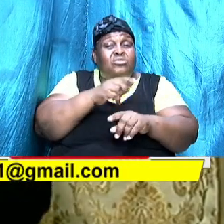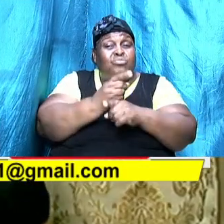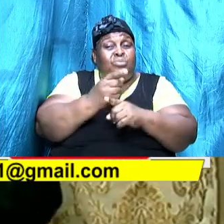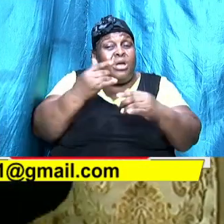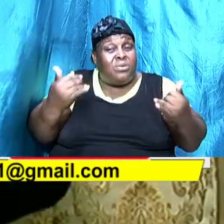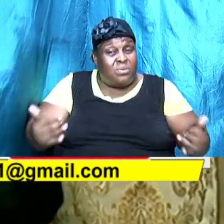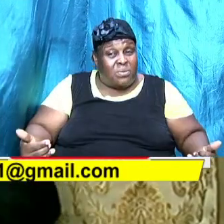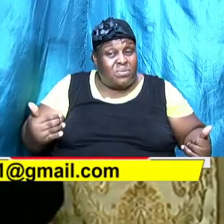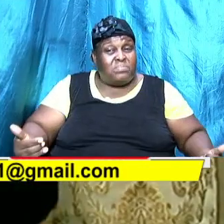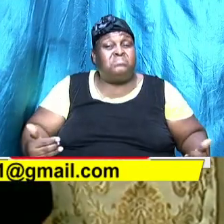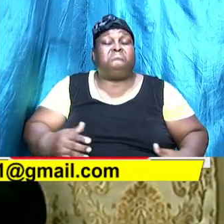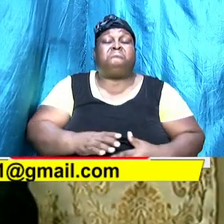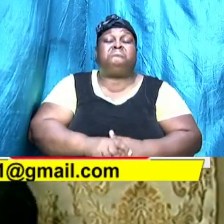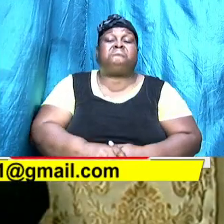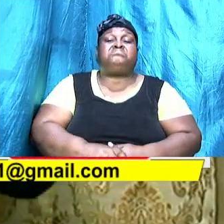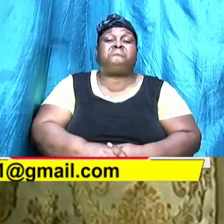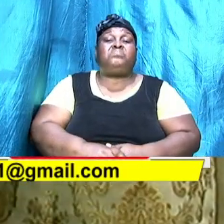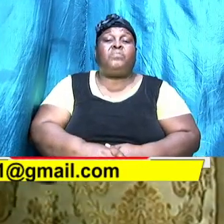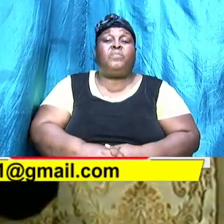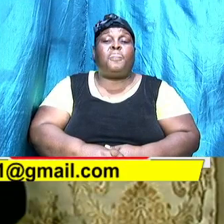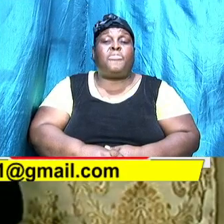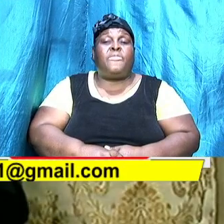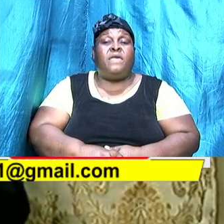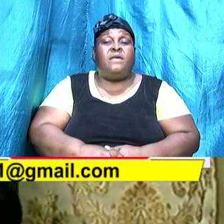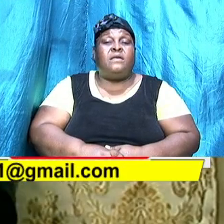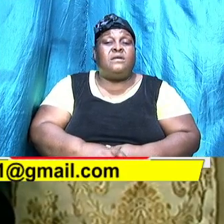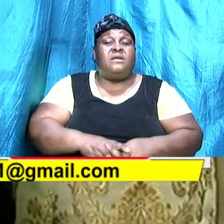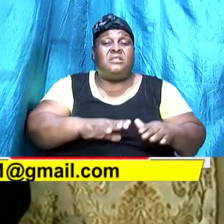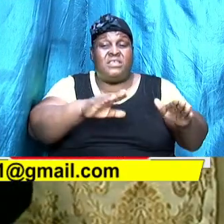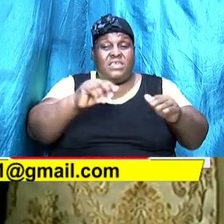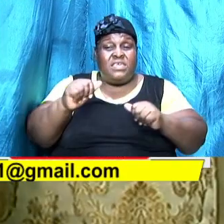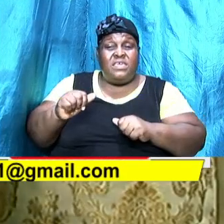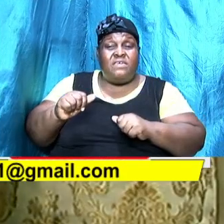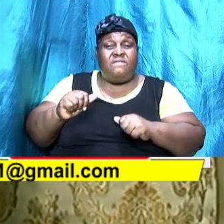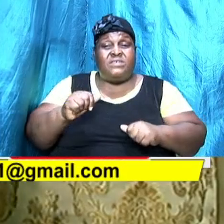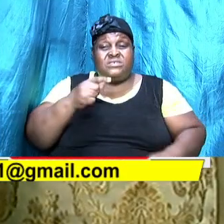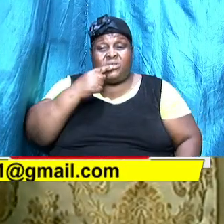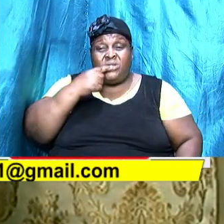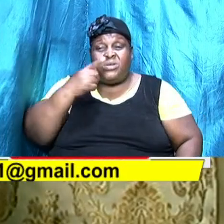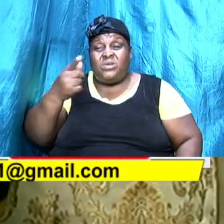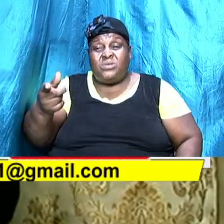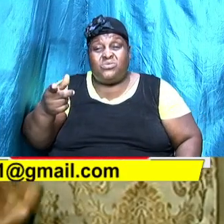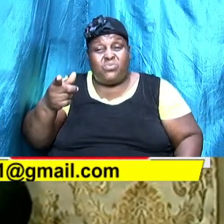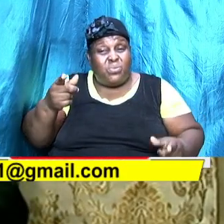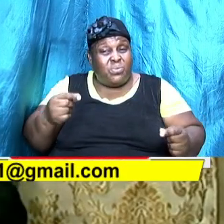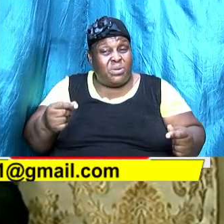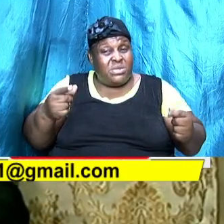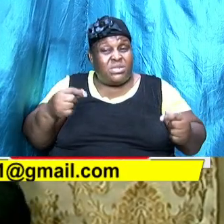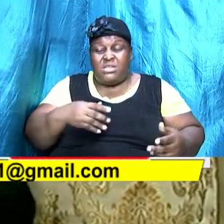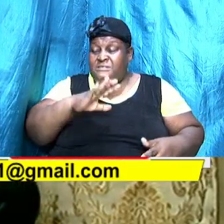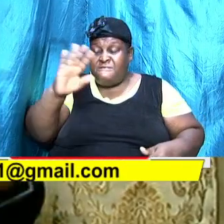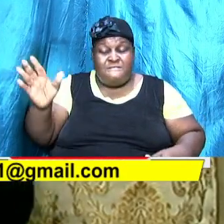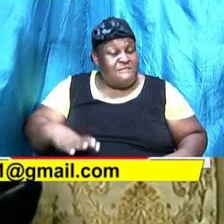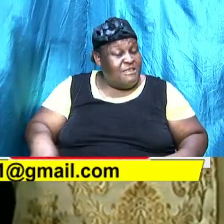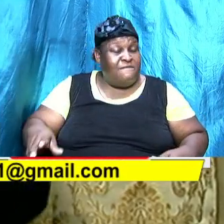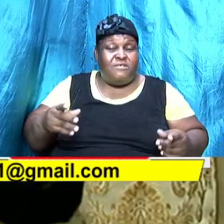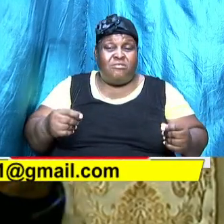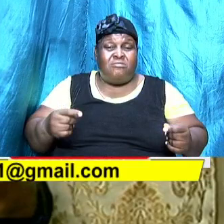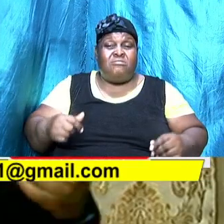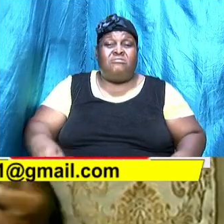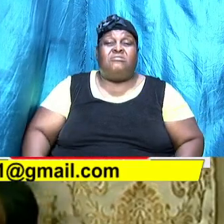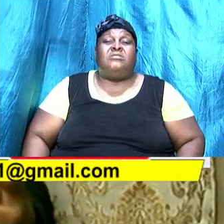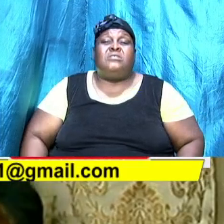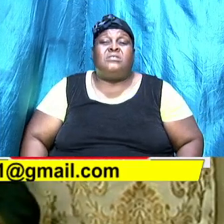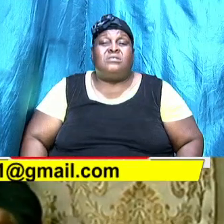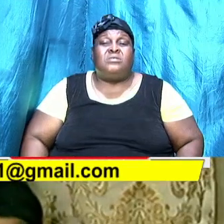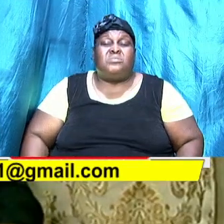a particular way according to scripture, and they leave saying I'm going to do it, and they never do it, and then the thing tumble, and now the whole